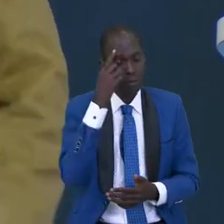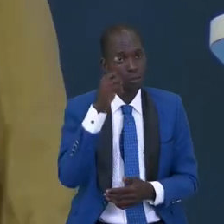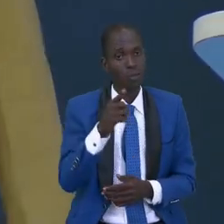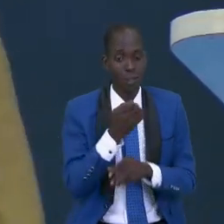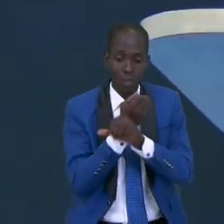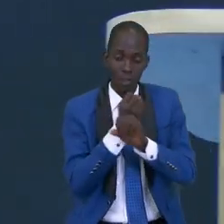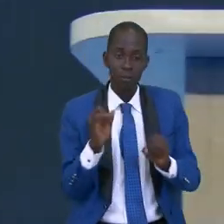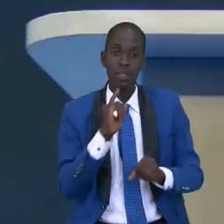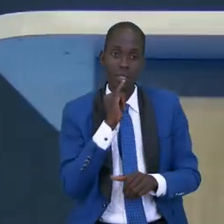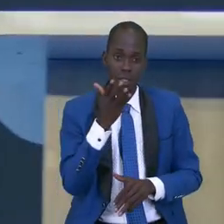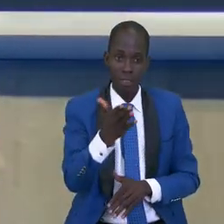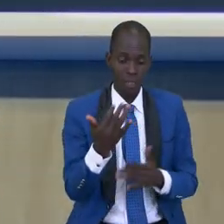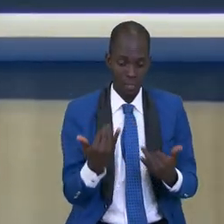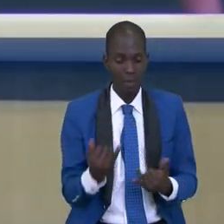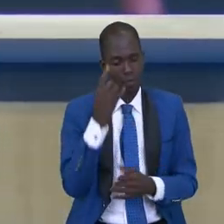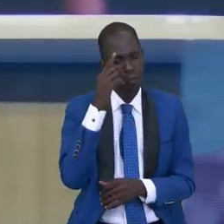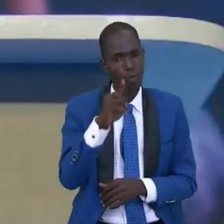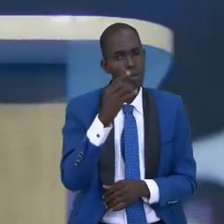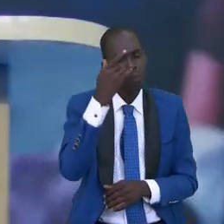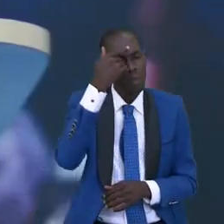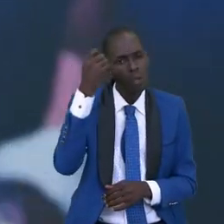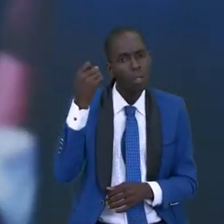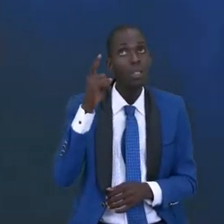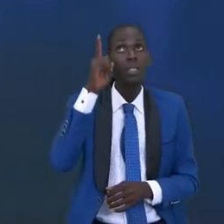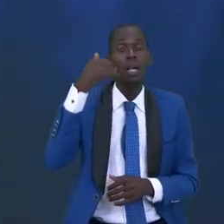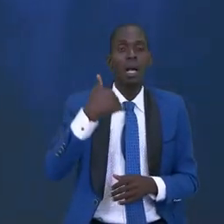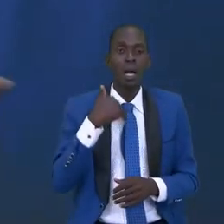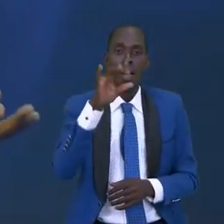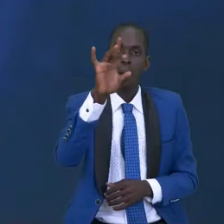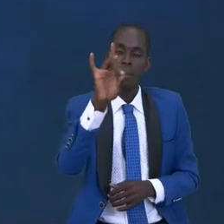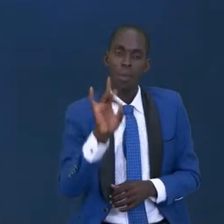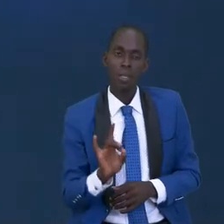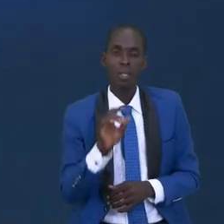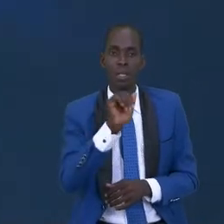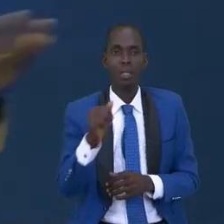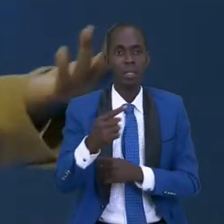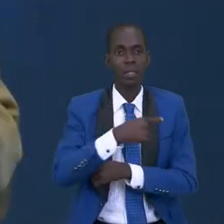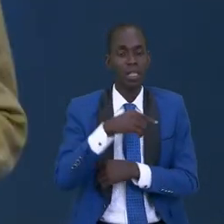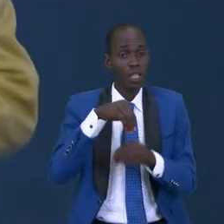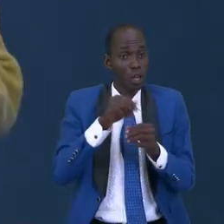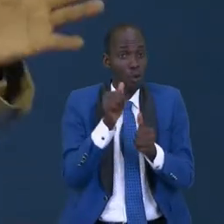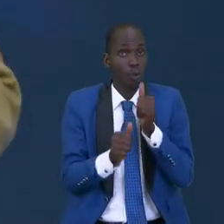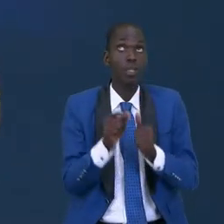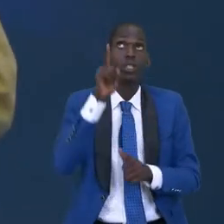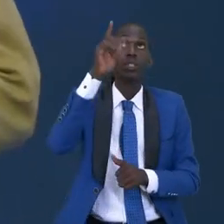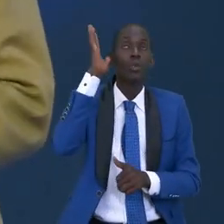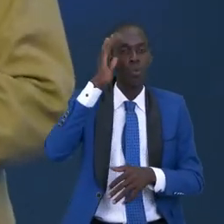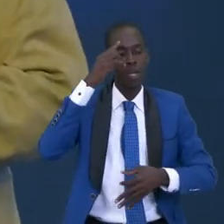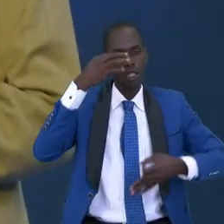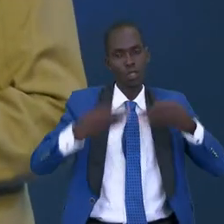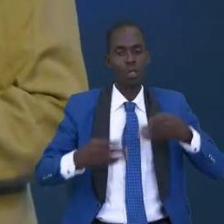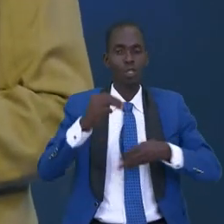today. Because he has appointed a day in the which he will judge the world